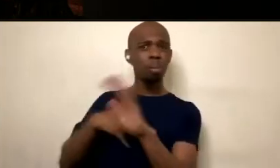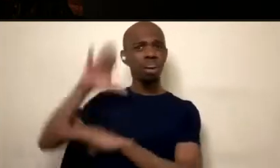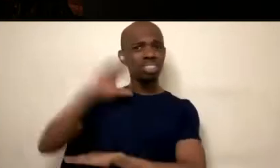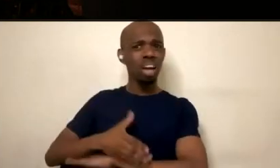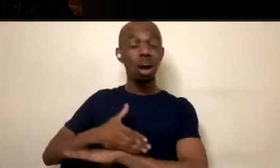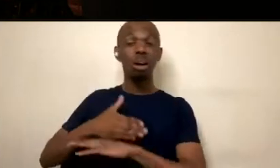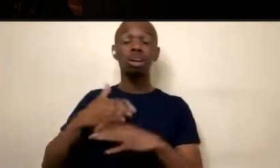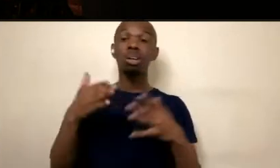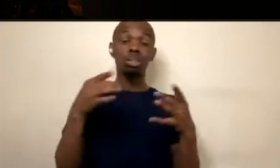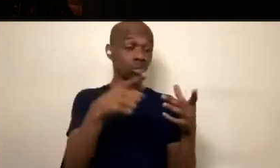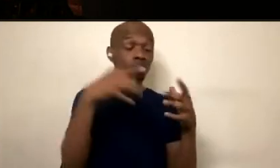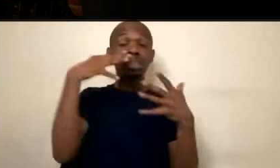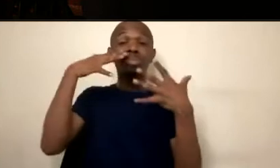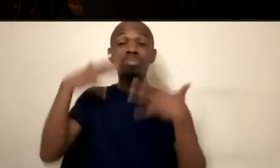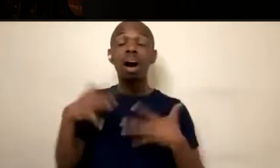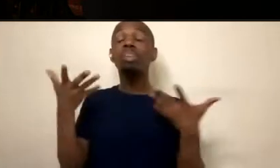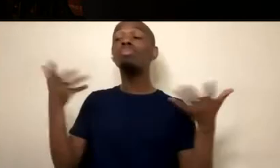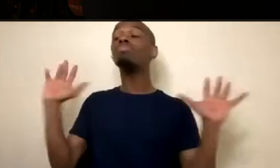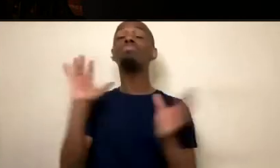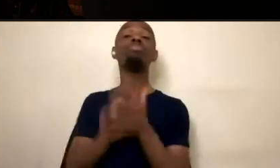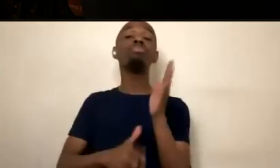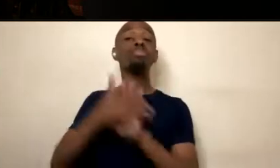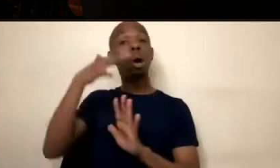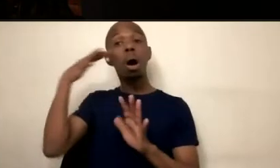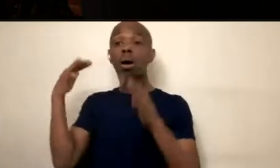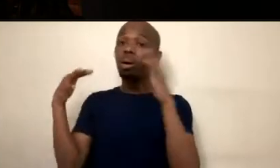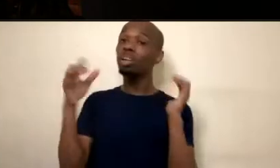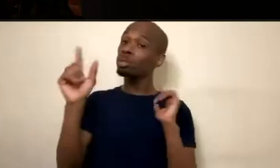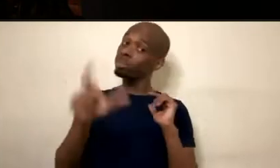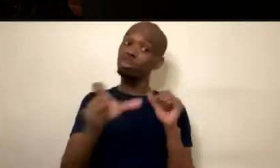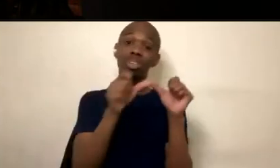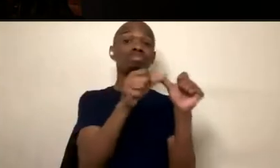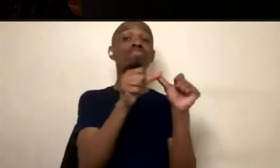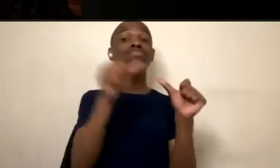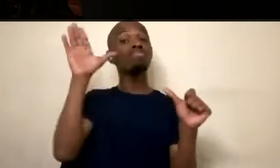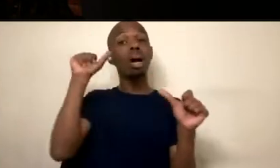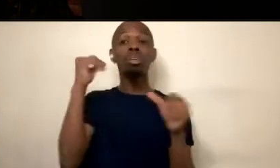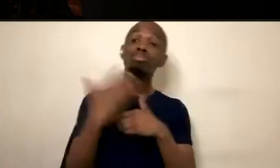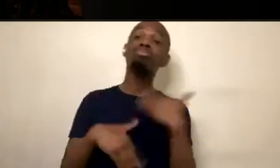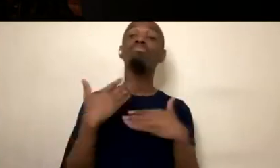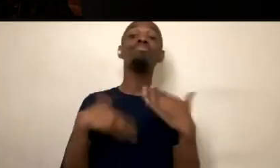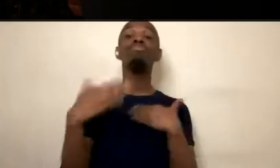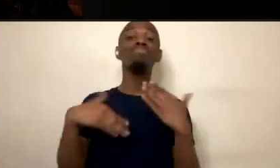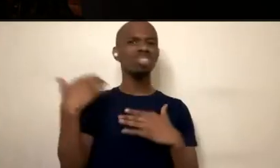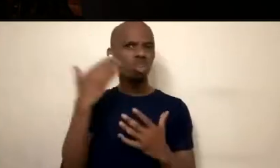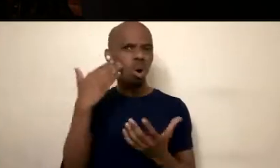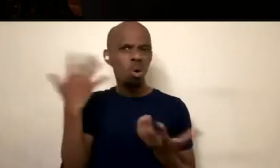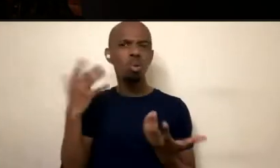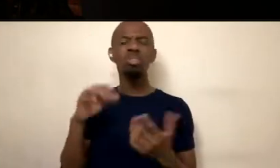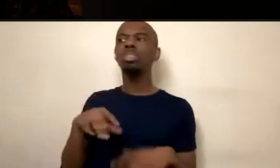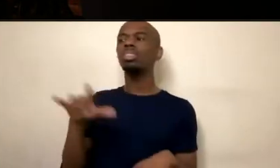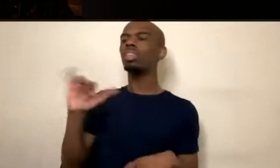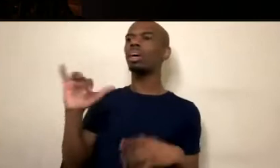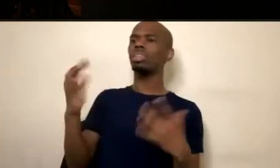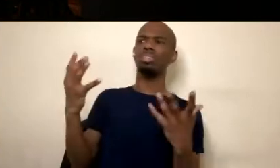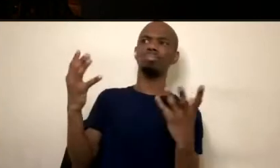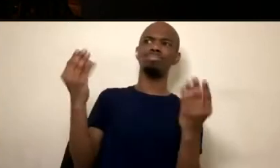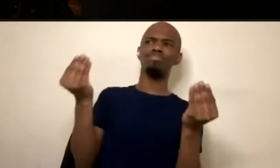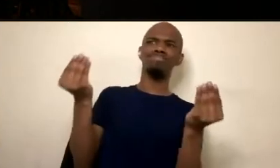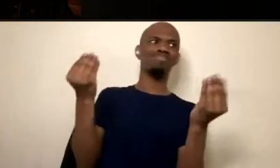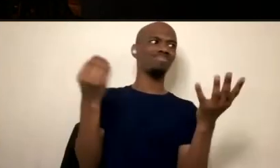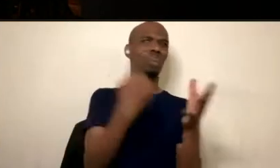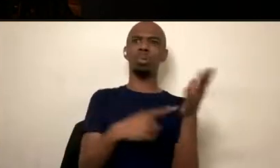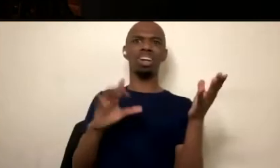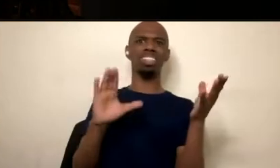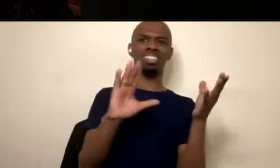while, but they don't want to hear this. You know, what is your problem? It becomes that kind of a thing. And when I was coming home, I always